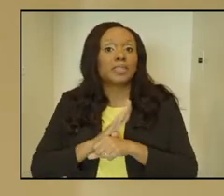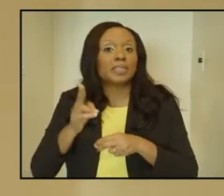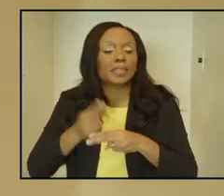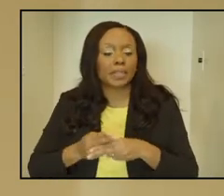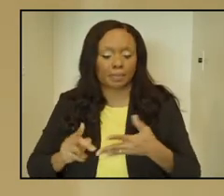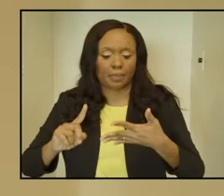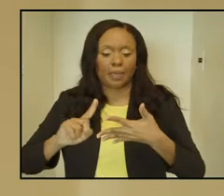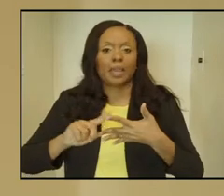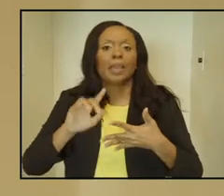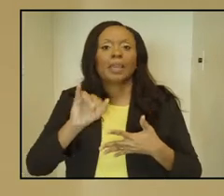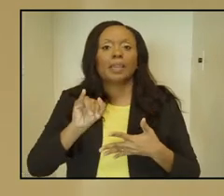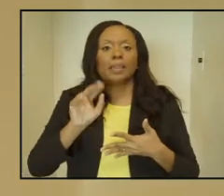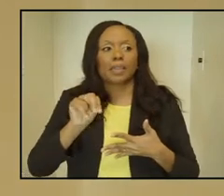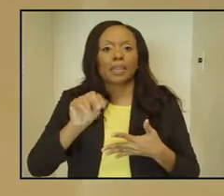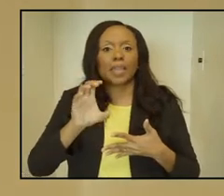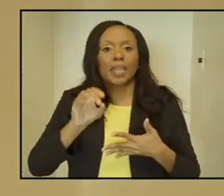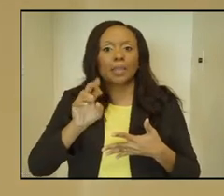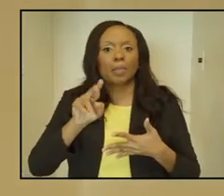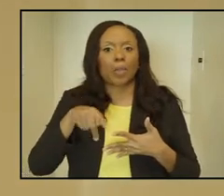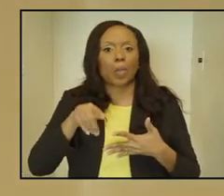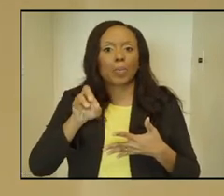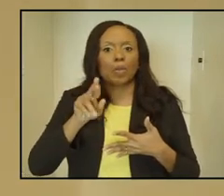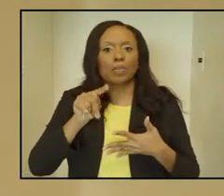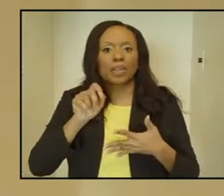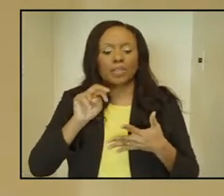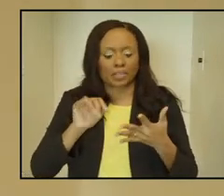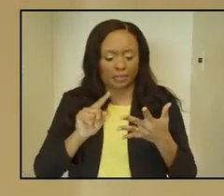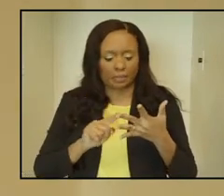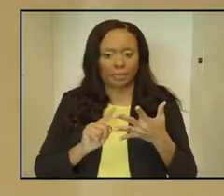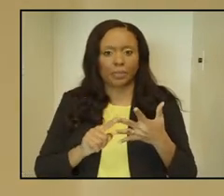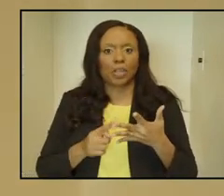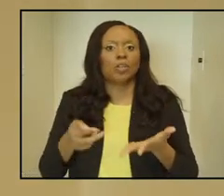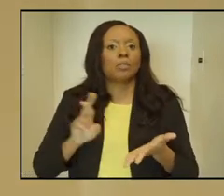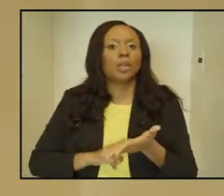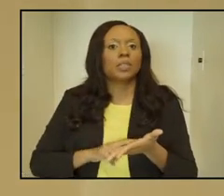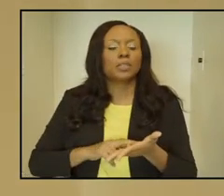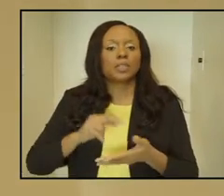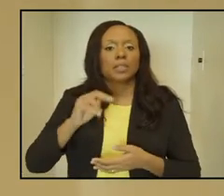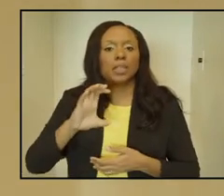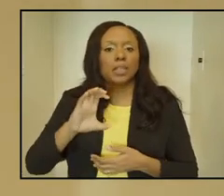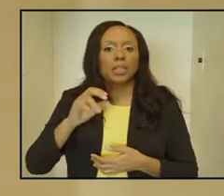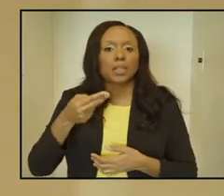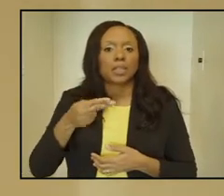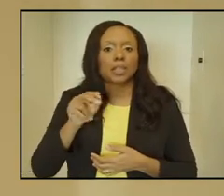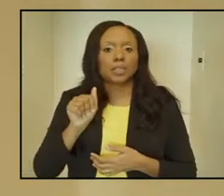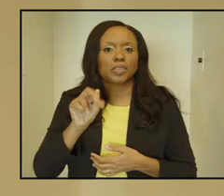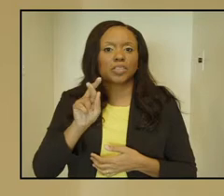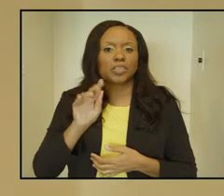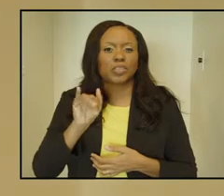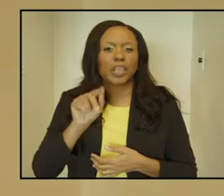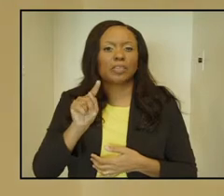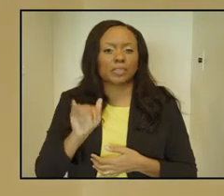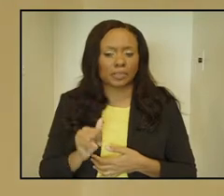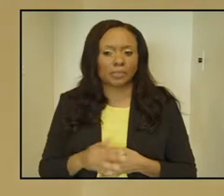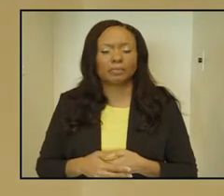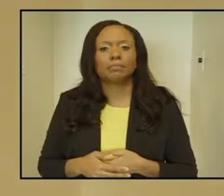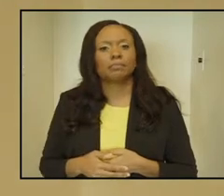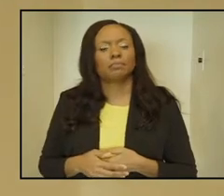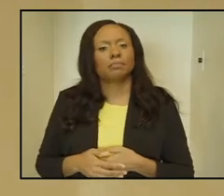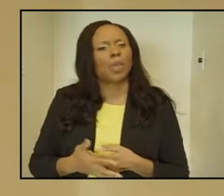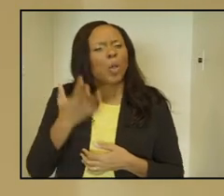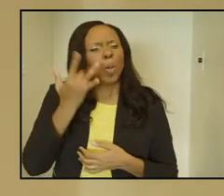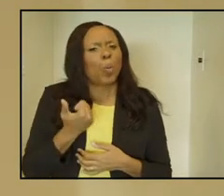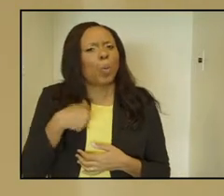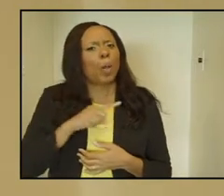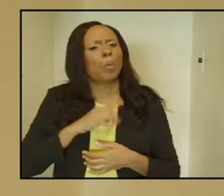incorporating companies, and registering charities and external companies. You may ask why we have gone ahead to